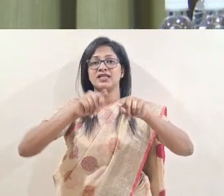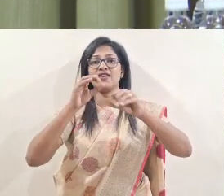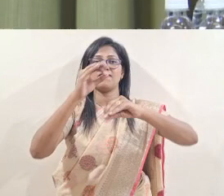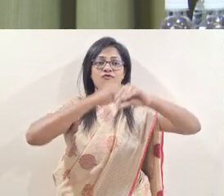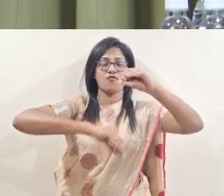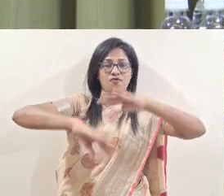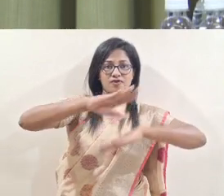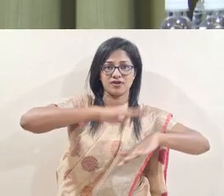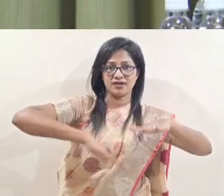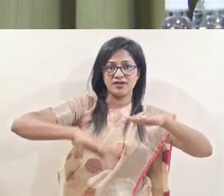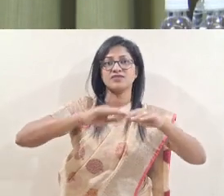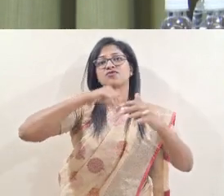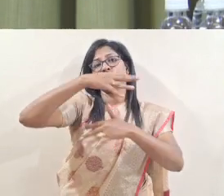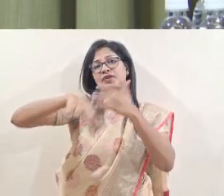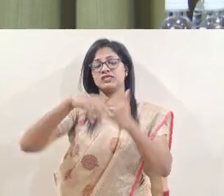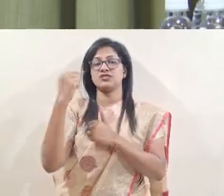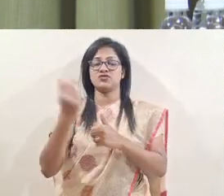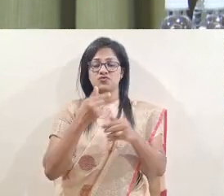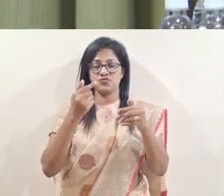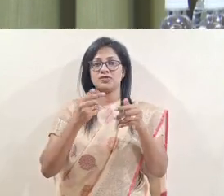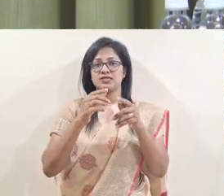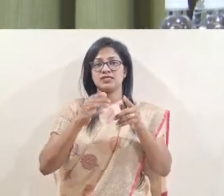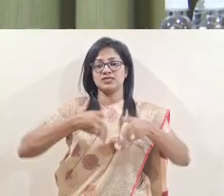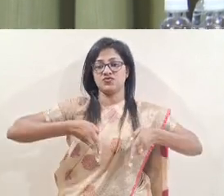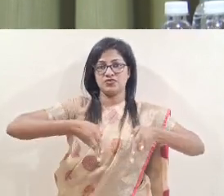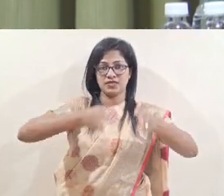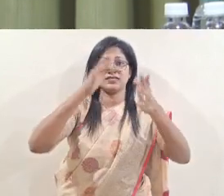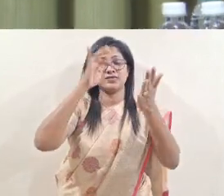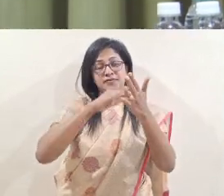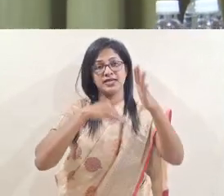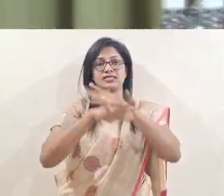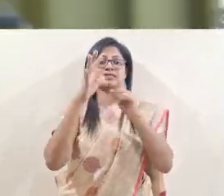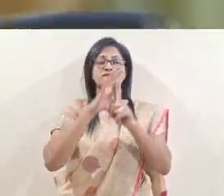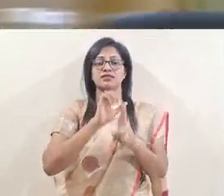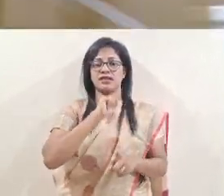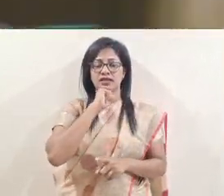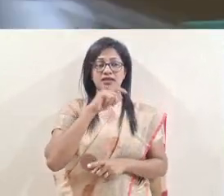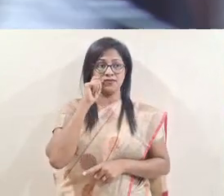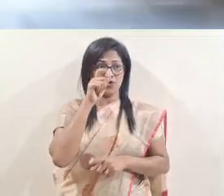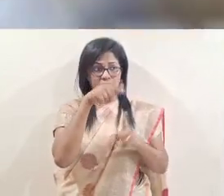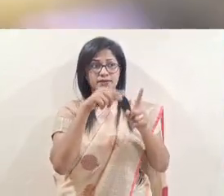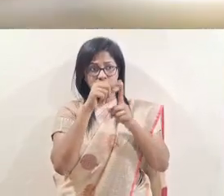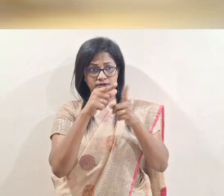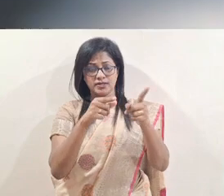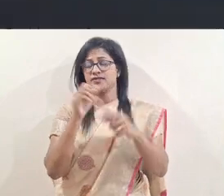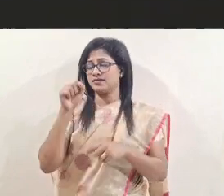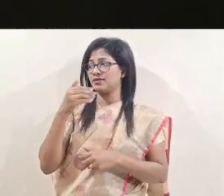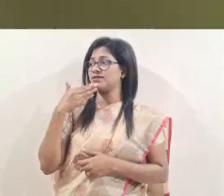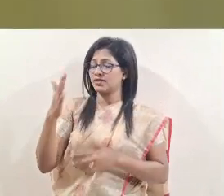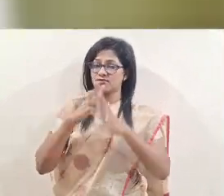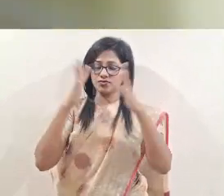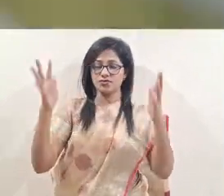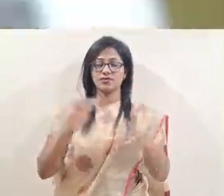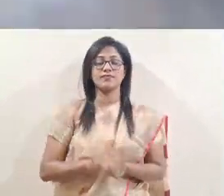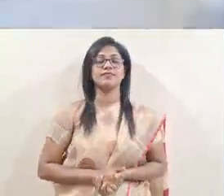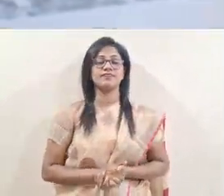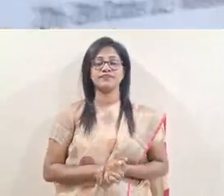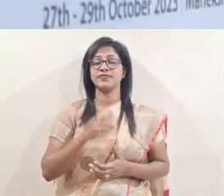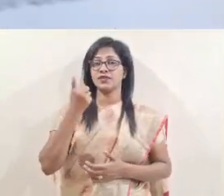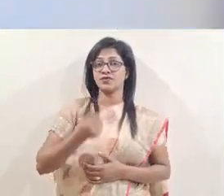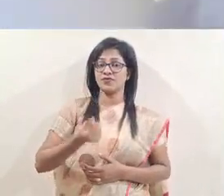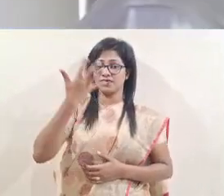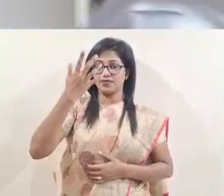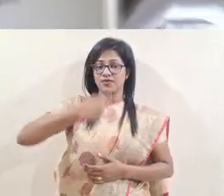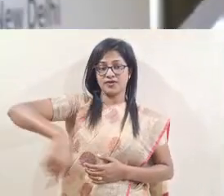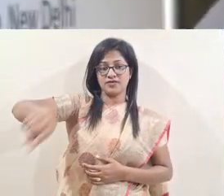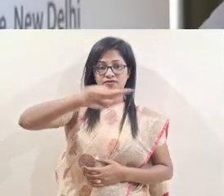in Delhi. Okay, thank you very much, sir. You are Puneet? Yes, sir. Okay. Good morning, everyone. Myself,